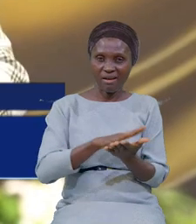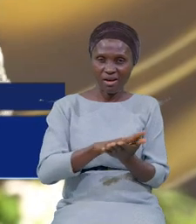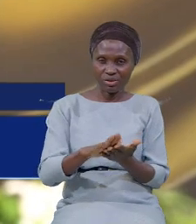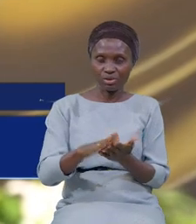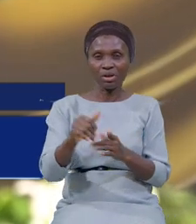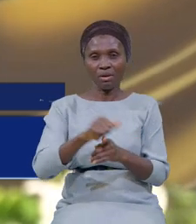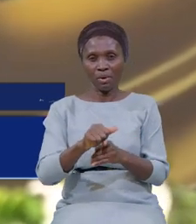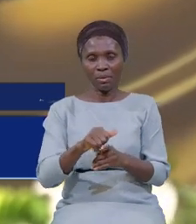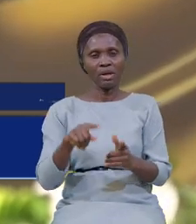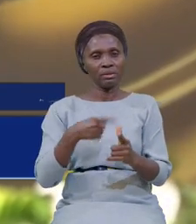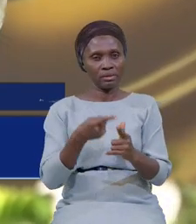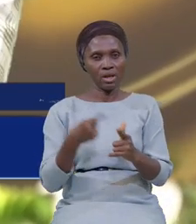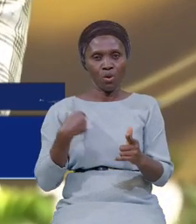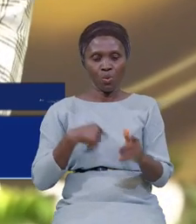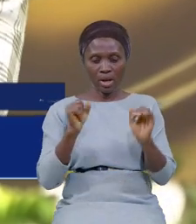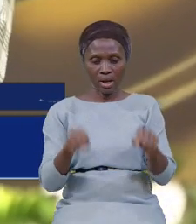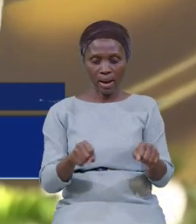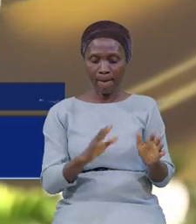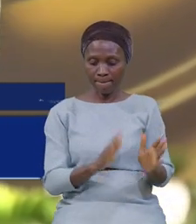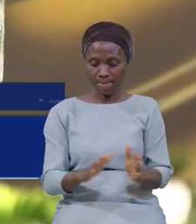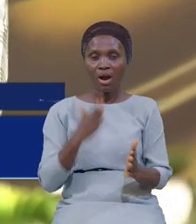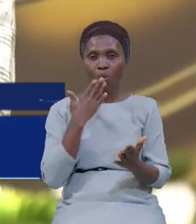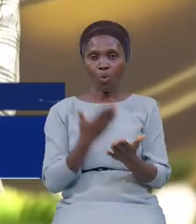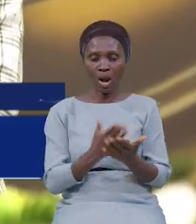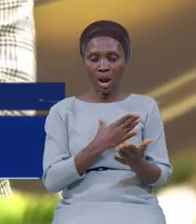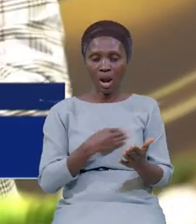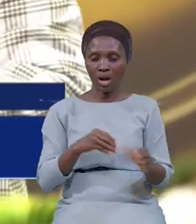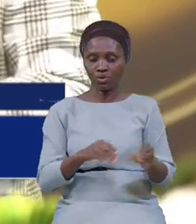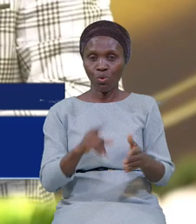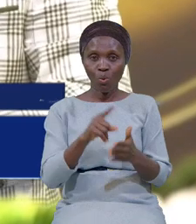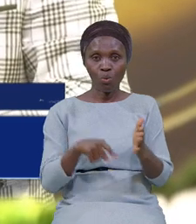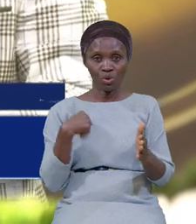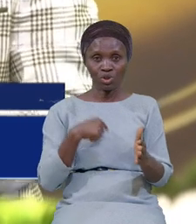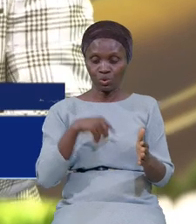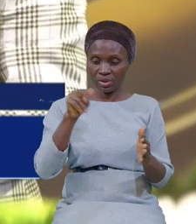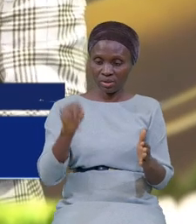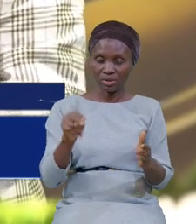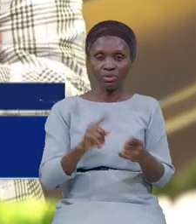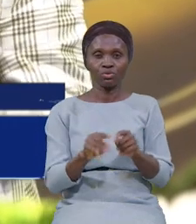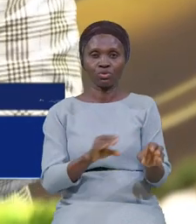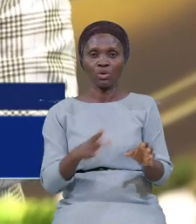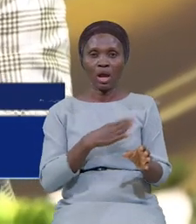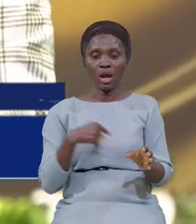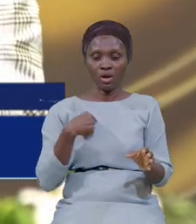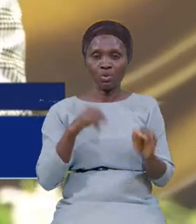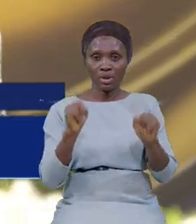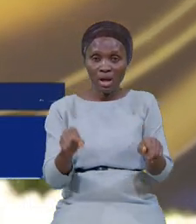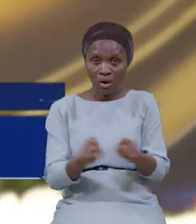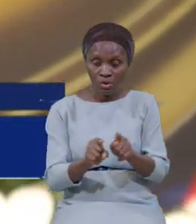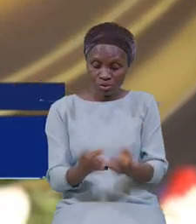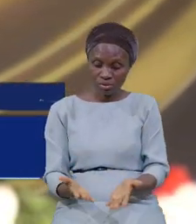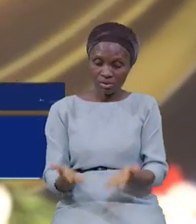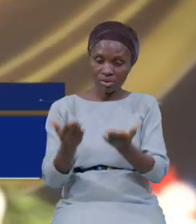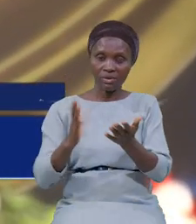well, and we can do what we need to do. And we can also lift up